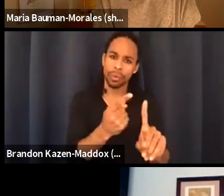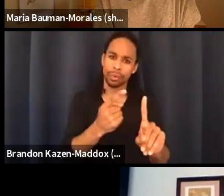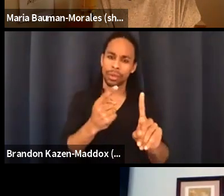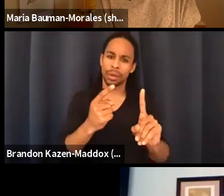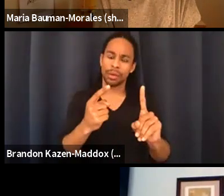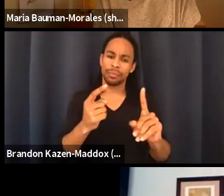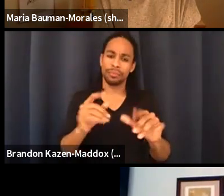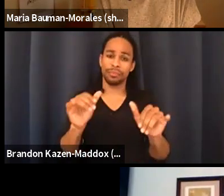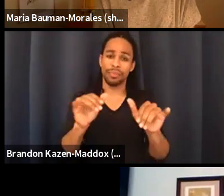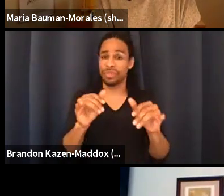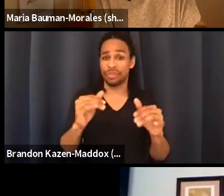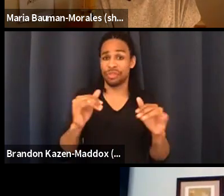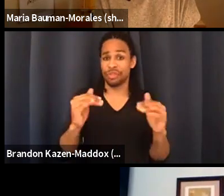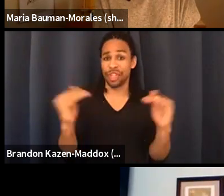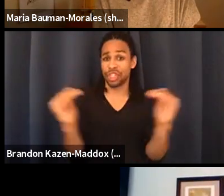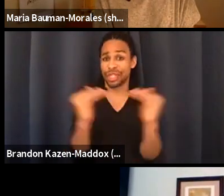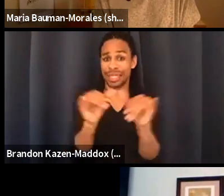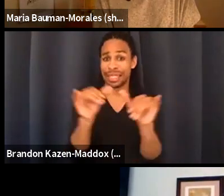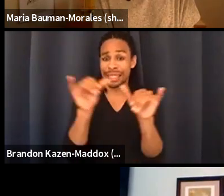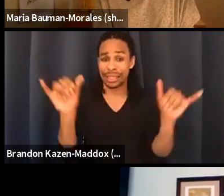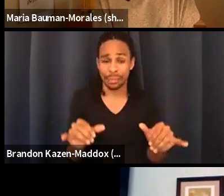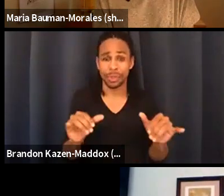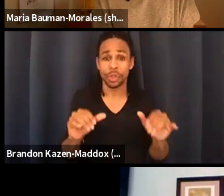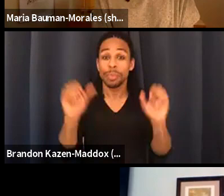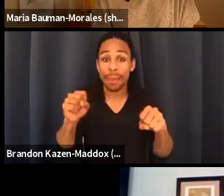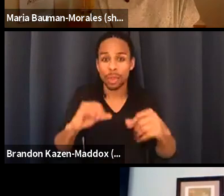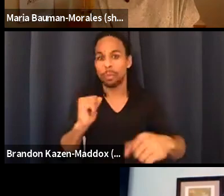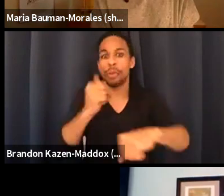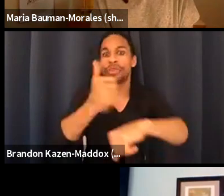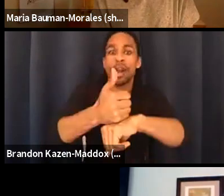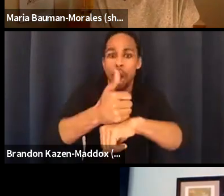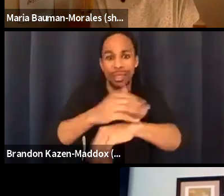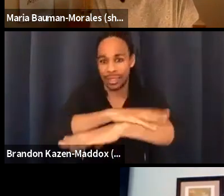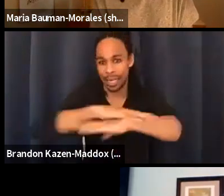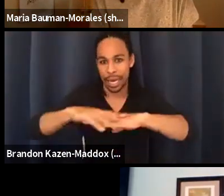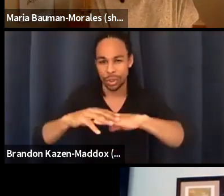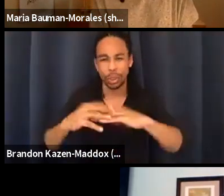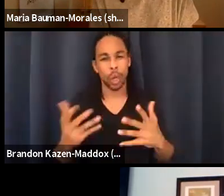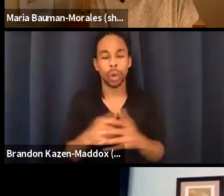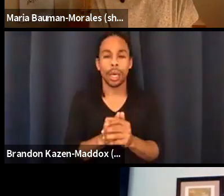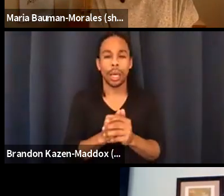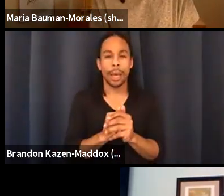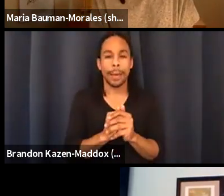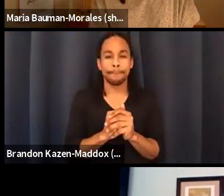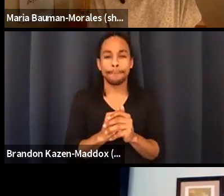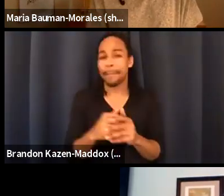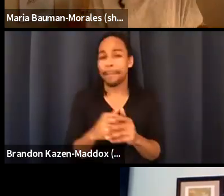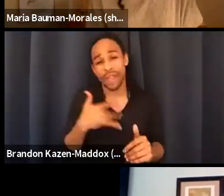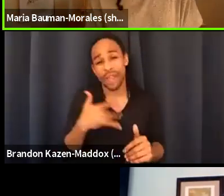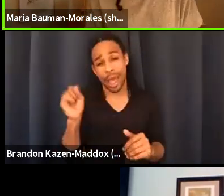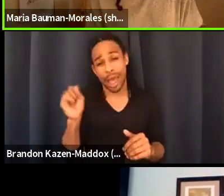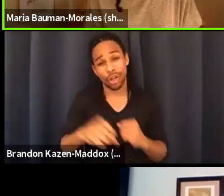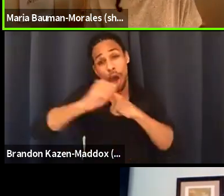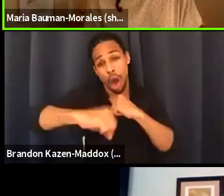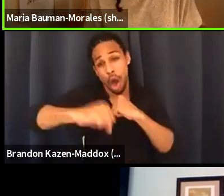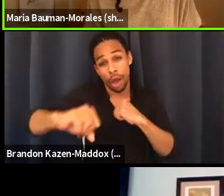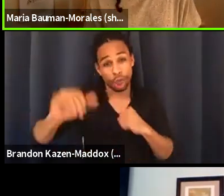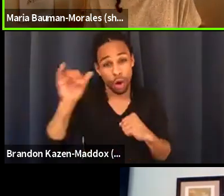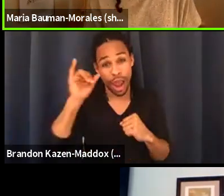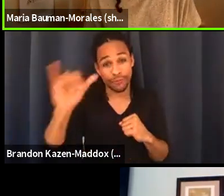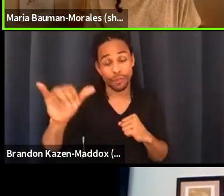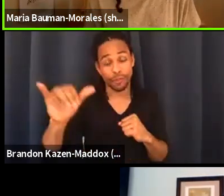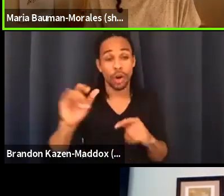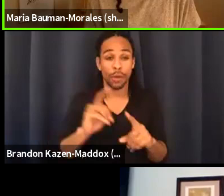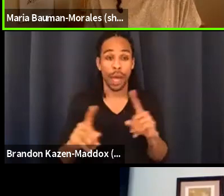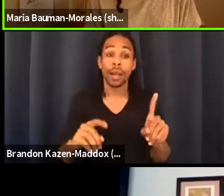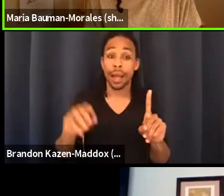these hierarchies. I'll just leave it there. I feel like I could talk forever on this. I appreciate it. And I'm